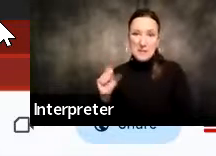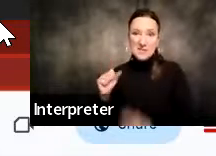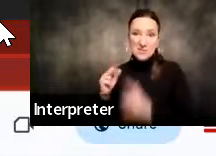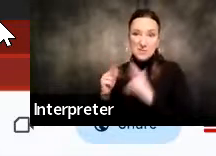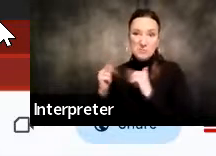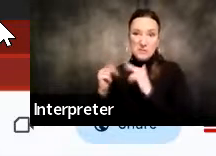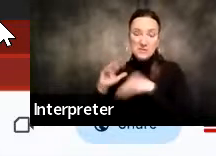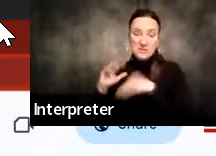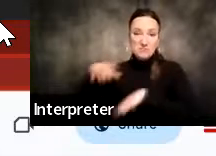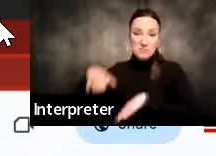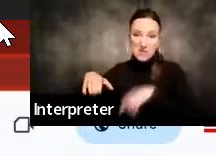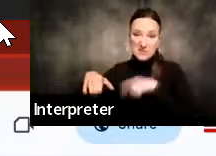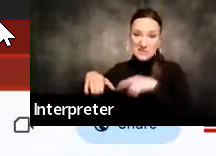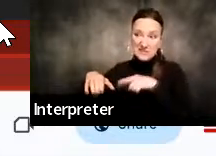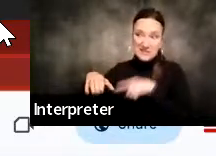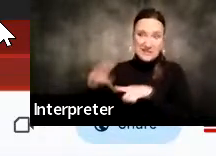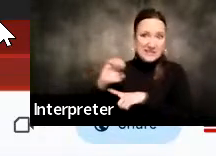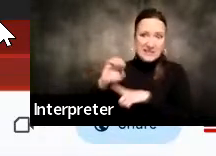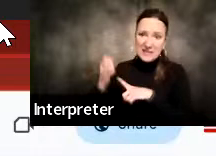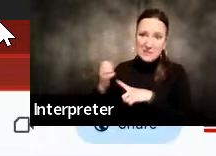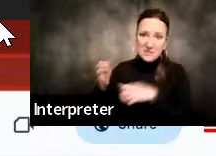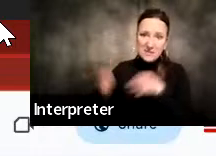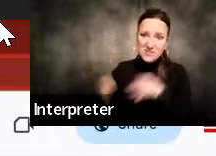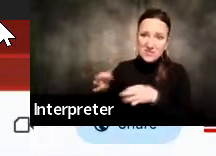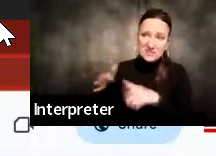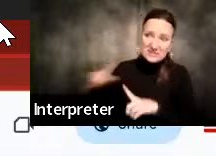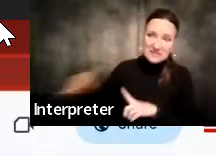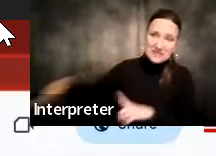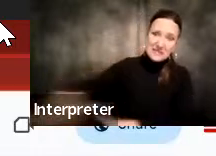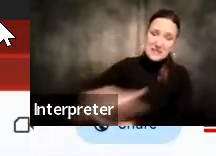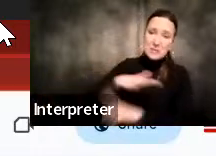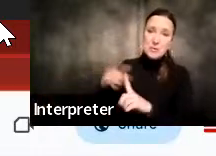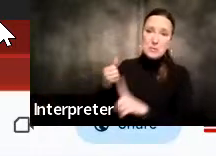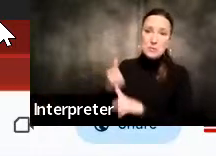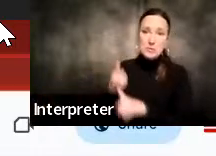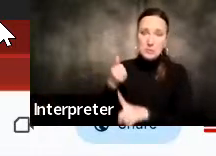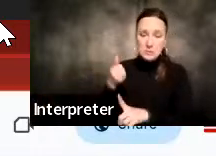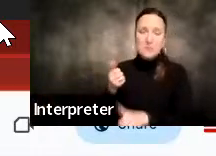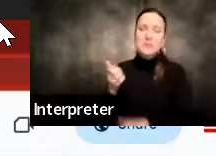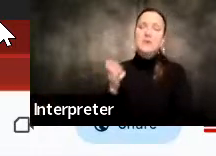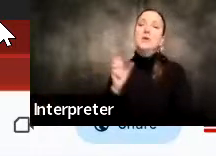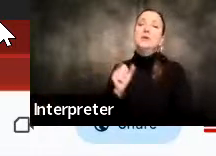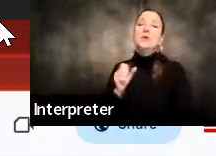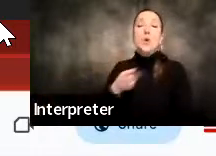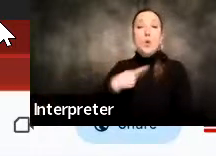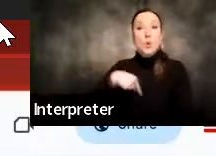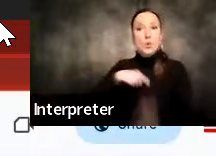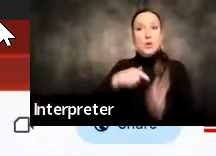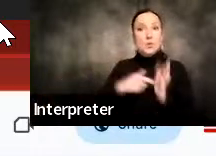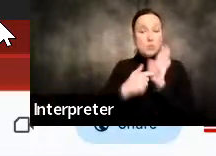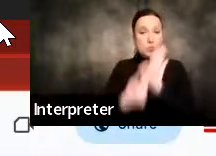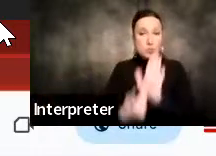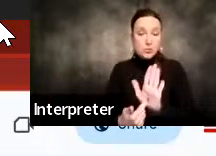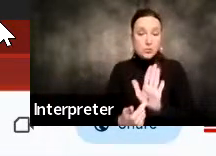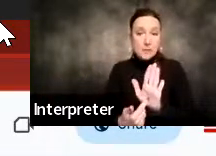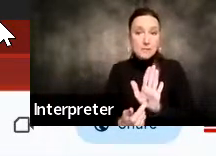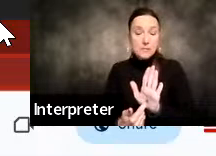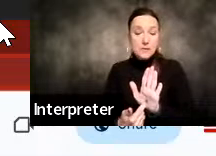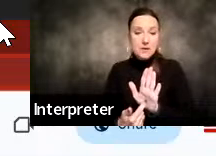the environmental injustice in the neighborhood. So we were represented and we